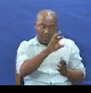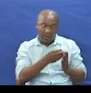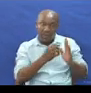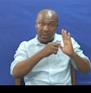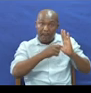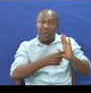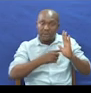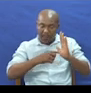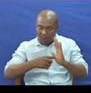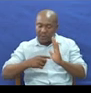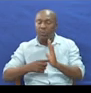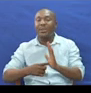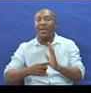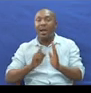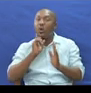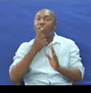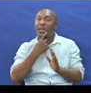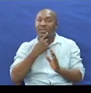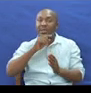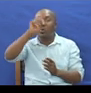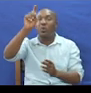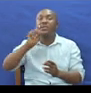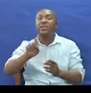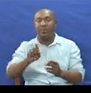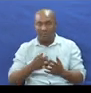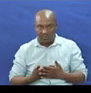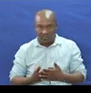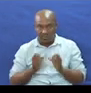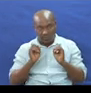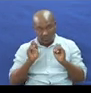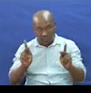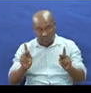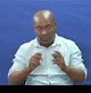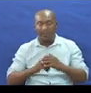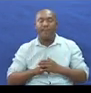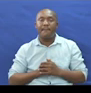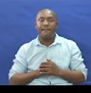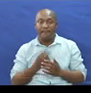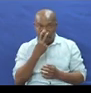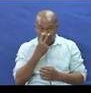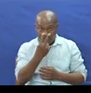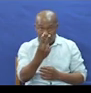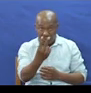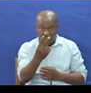help you to answer the questions. Okay, listen attentively.